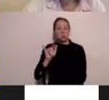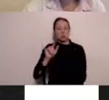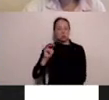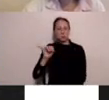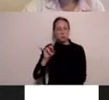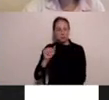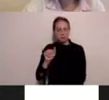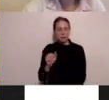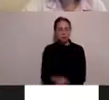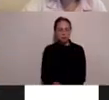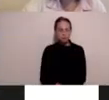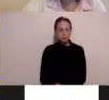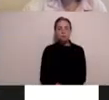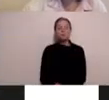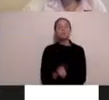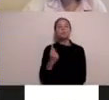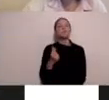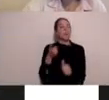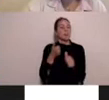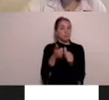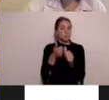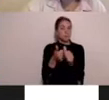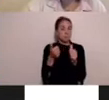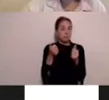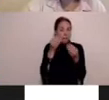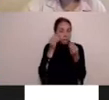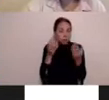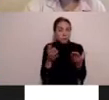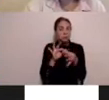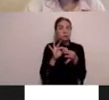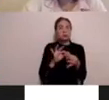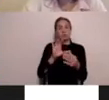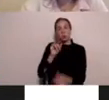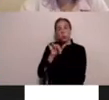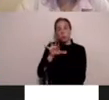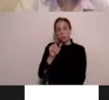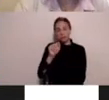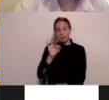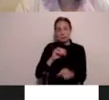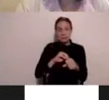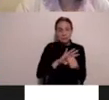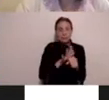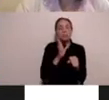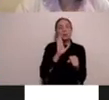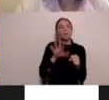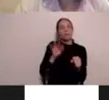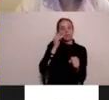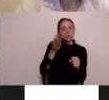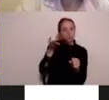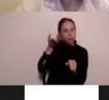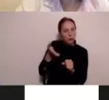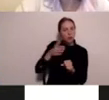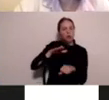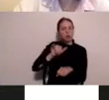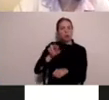related to COVID-19 occur, you'll be able to find updated information on Baby's First Test website, as well as